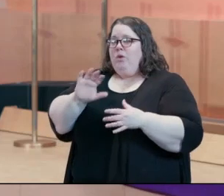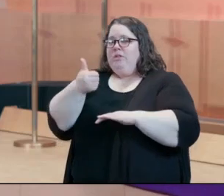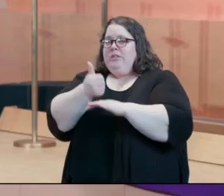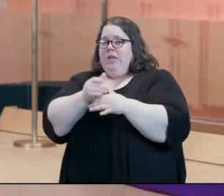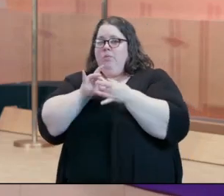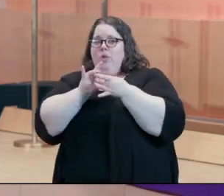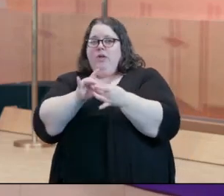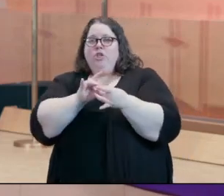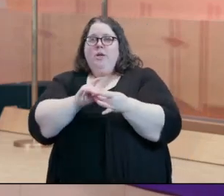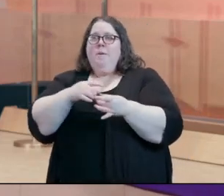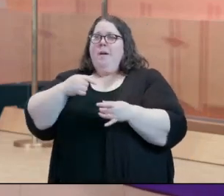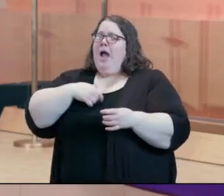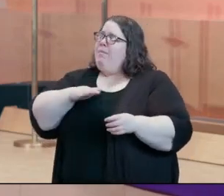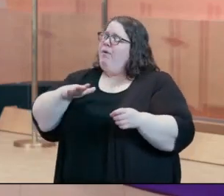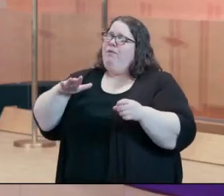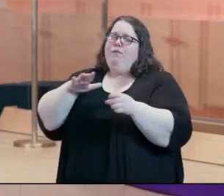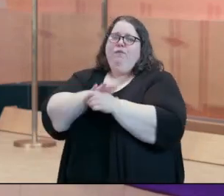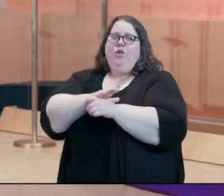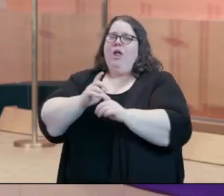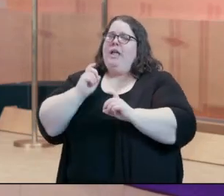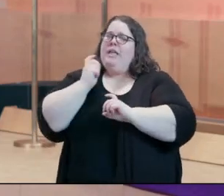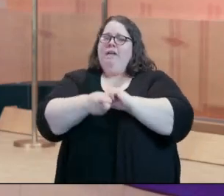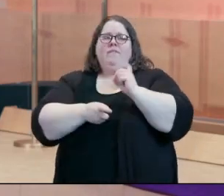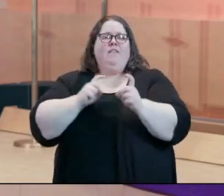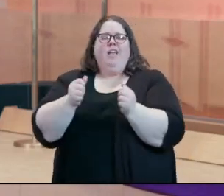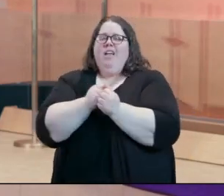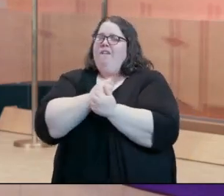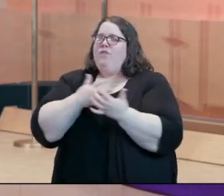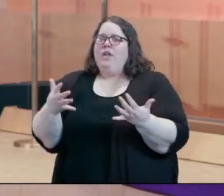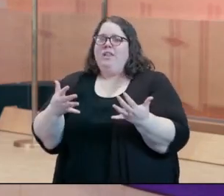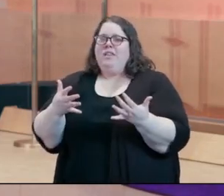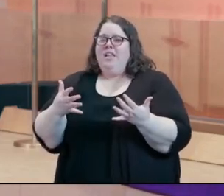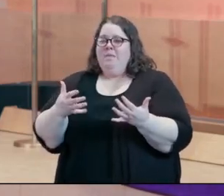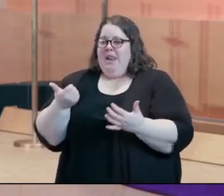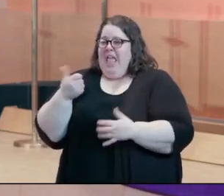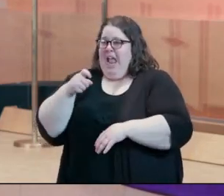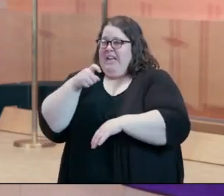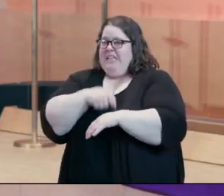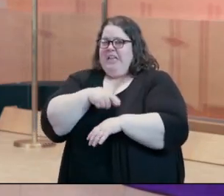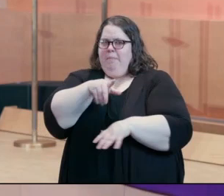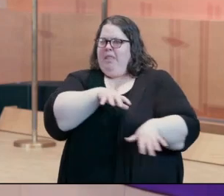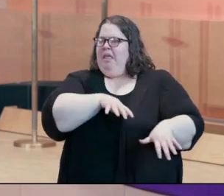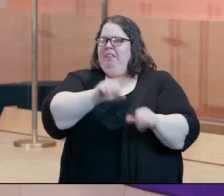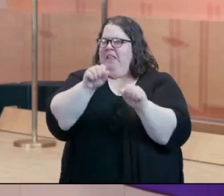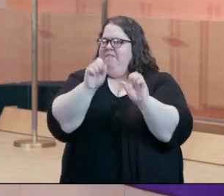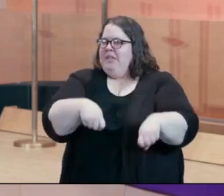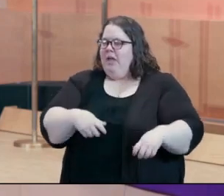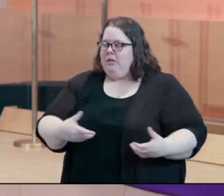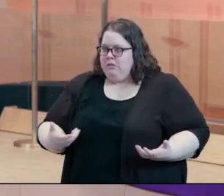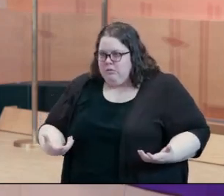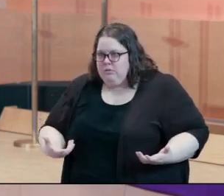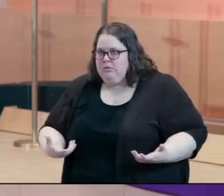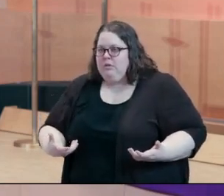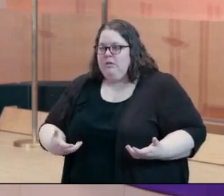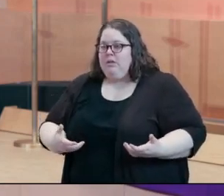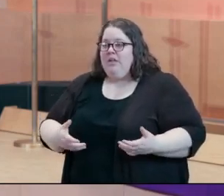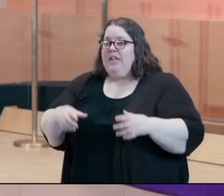person and they can just leave with no repercussions, that creates a space for